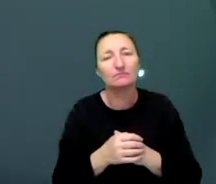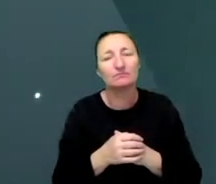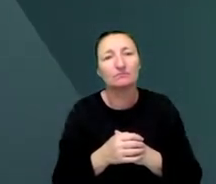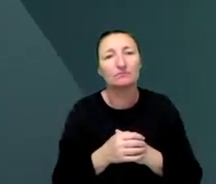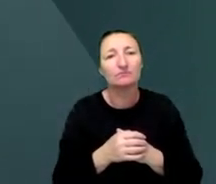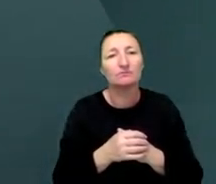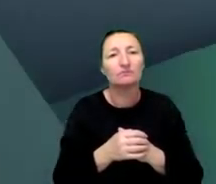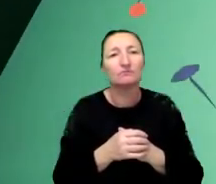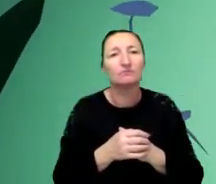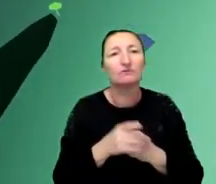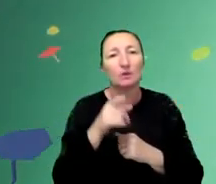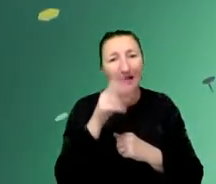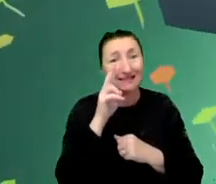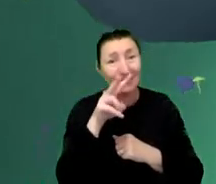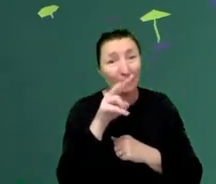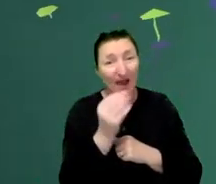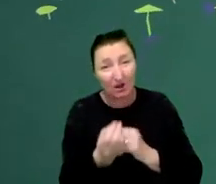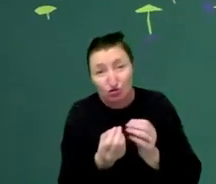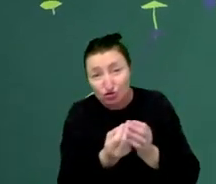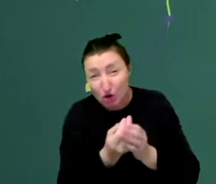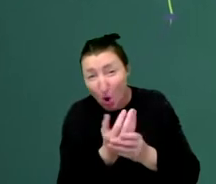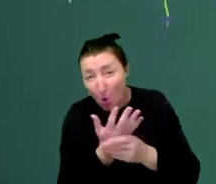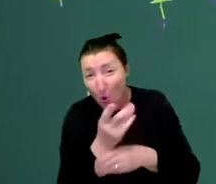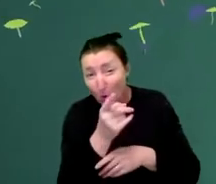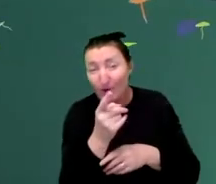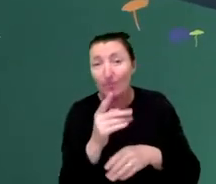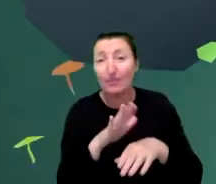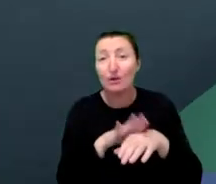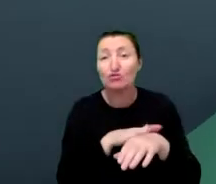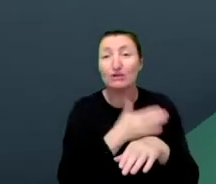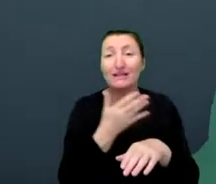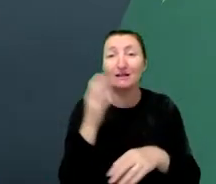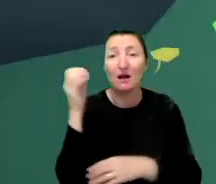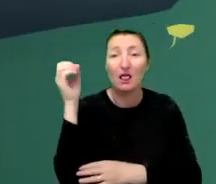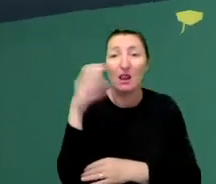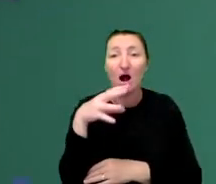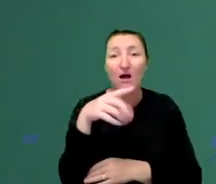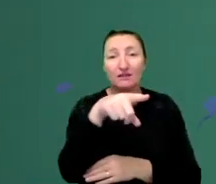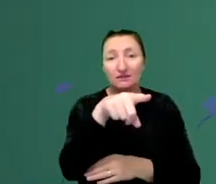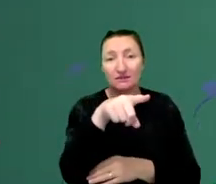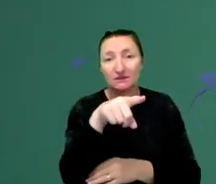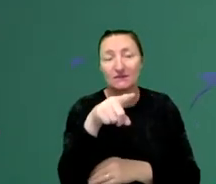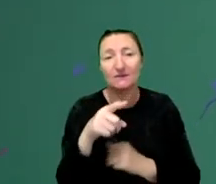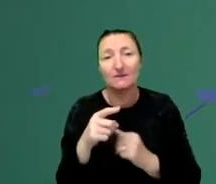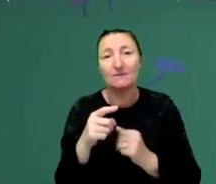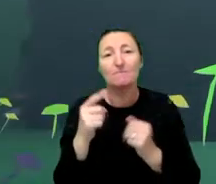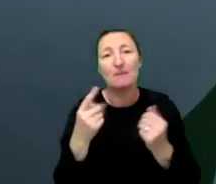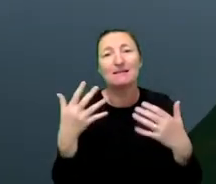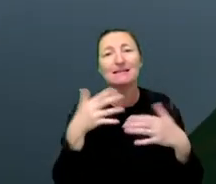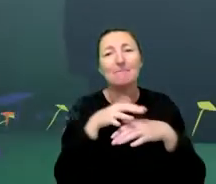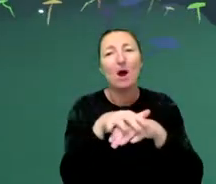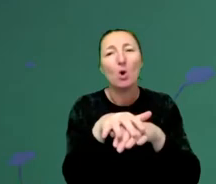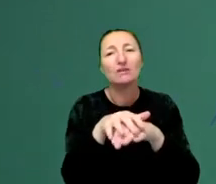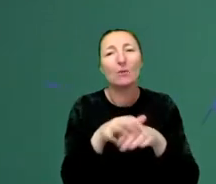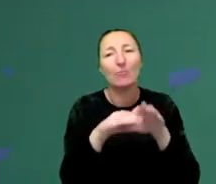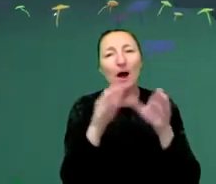grow pretty well in the green light. Oh, yeah. But not really anybody else. I think they need only to be near the sprouts. Hive. I think they have some sort of symbiotic relationship with the hive, probably. Definitely. They